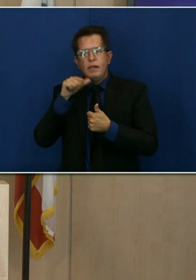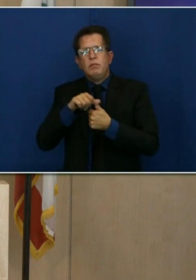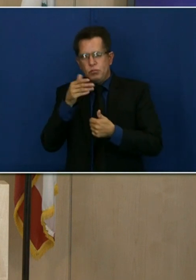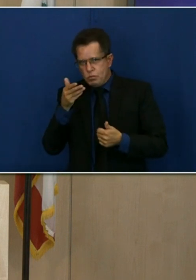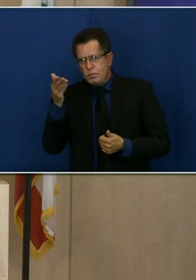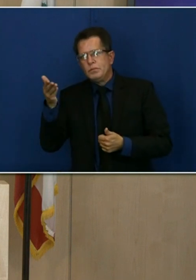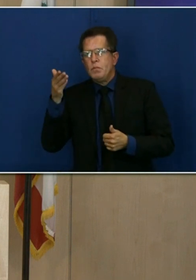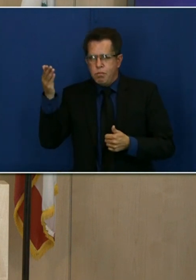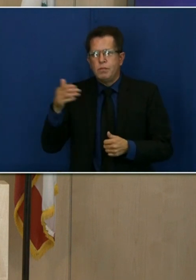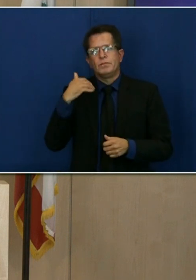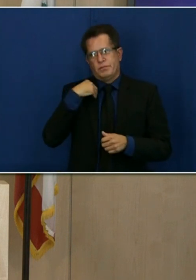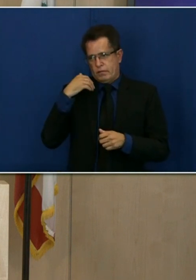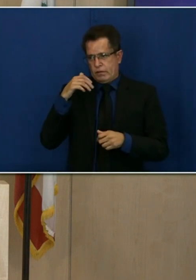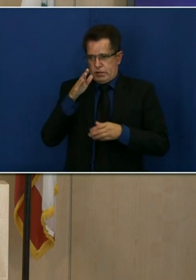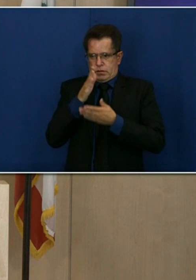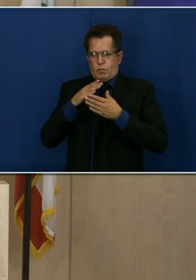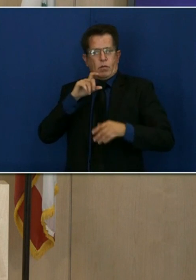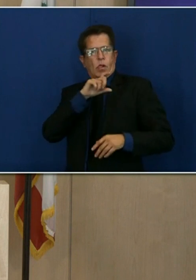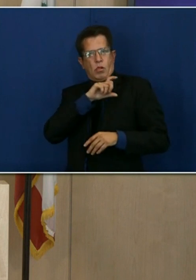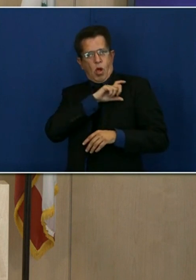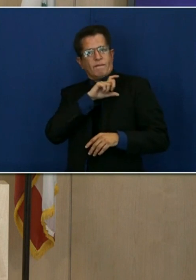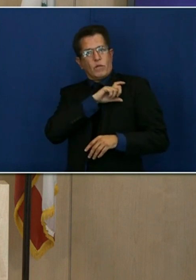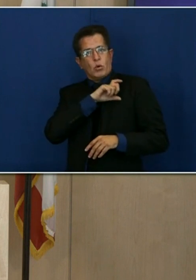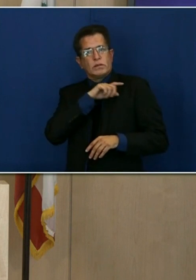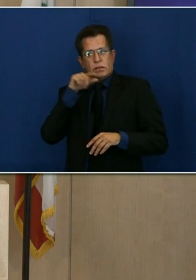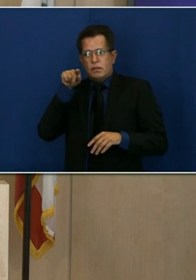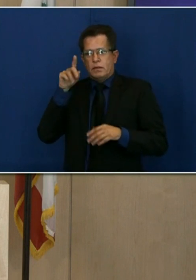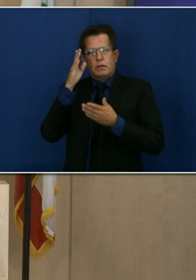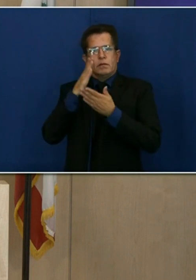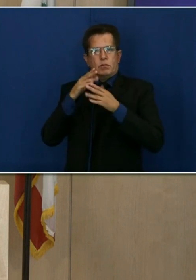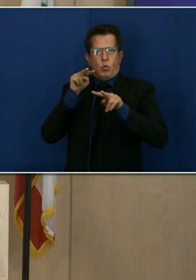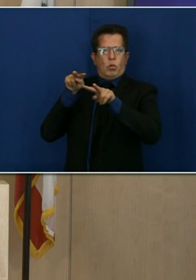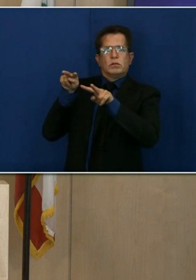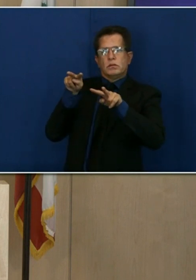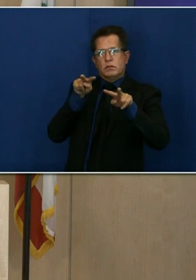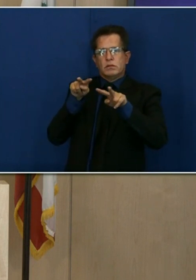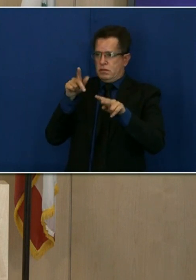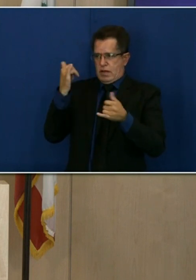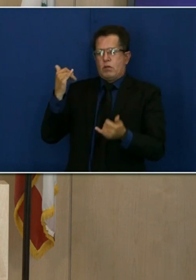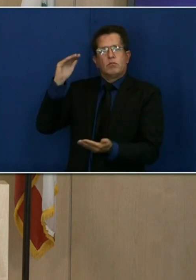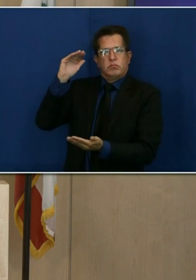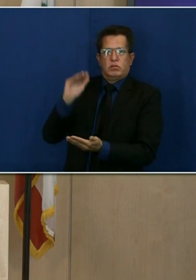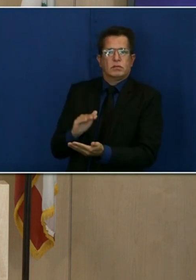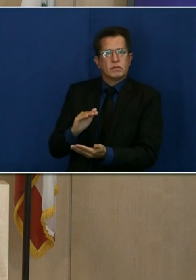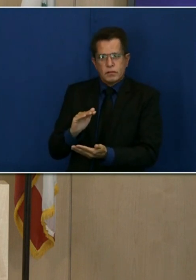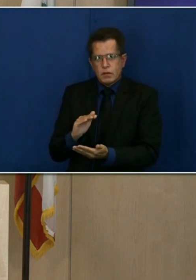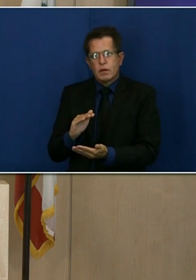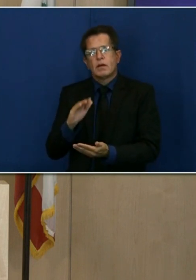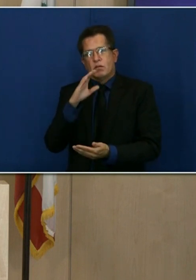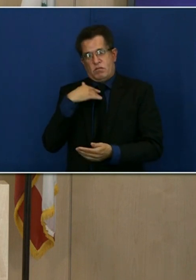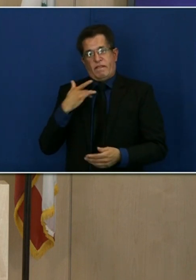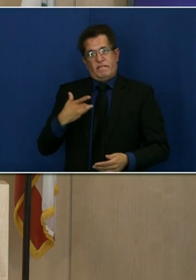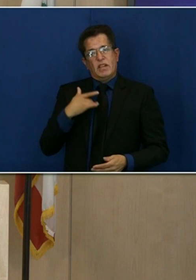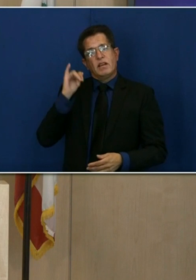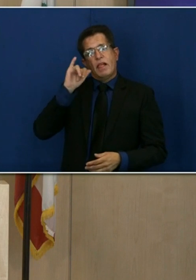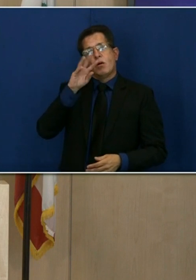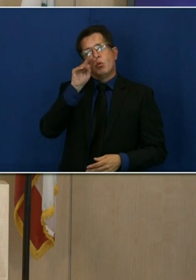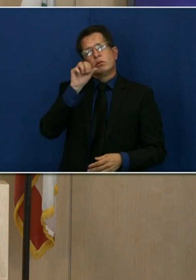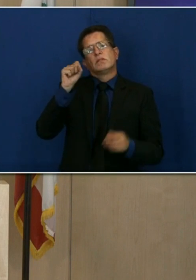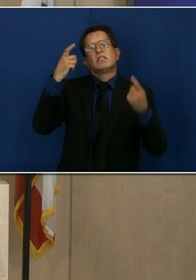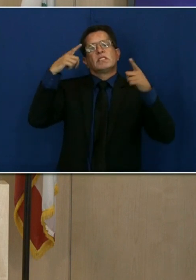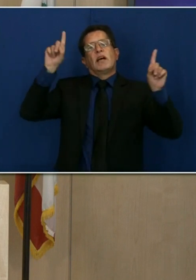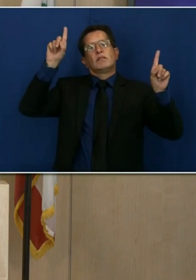and other officials, those gatherings seem to not take place to the extent that we thought they would. And as a result, we feel that it was successful